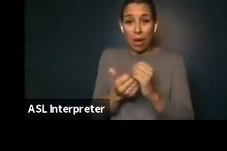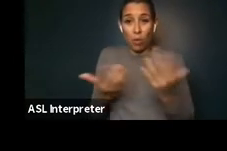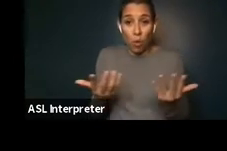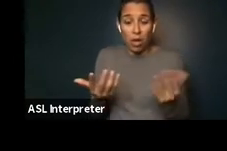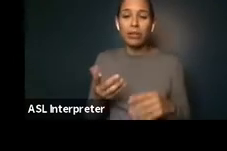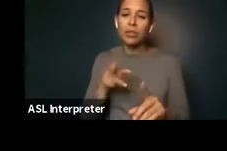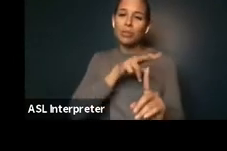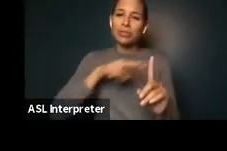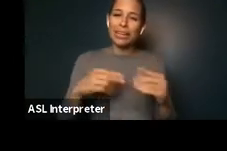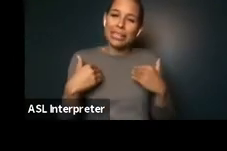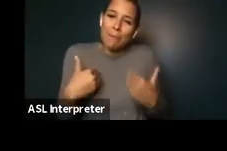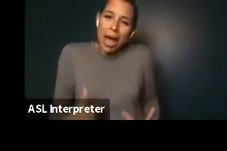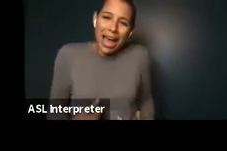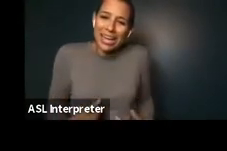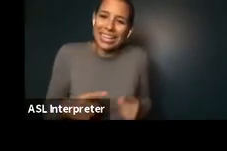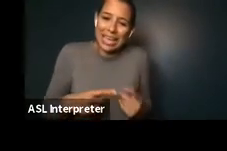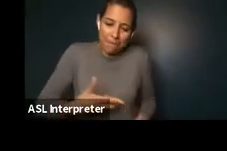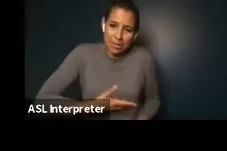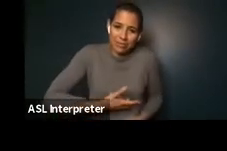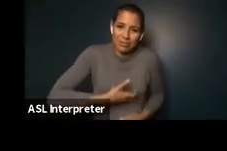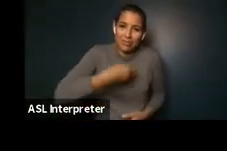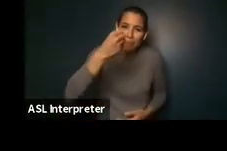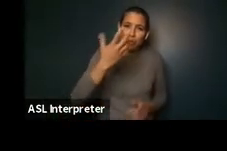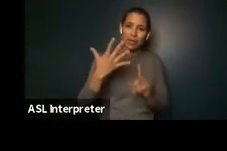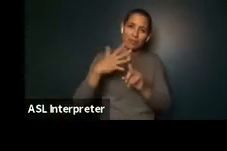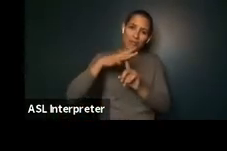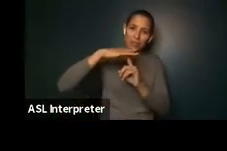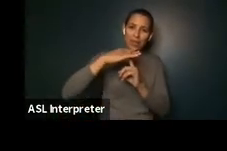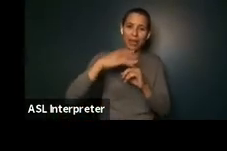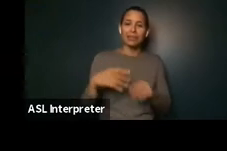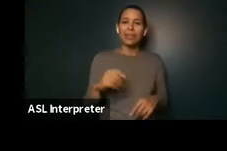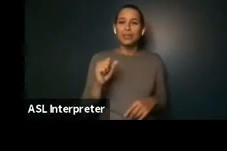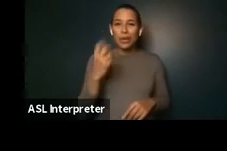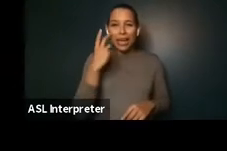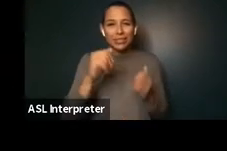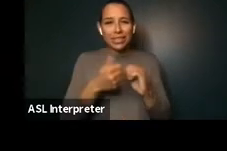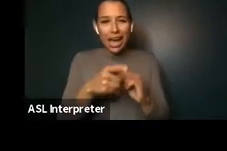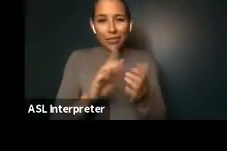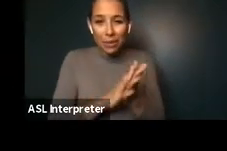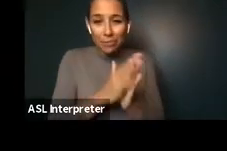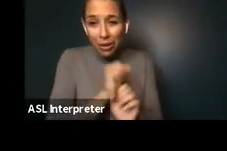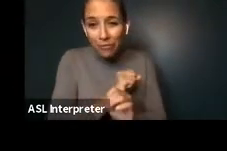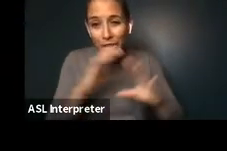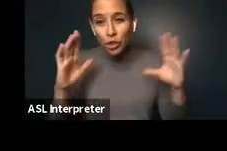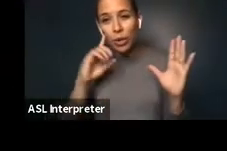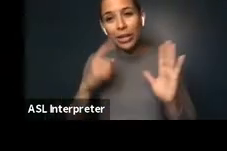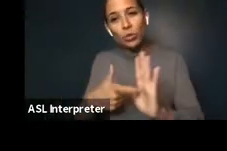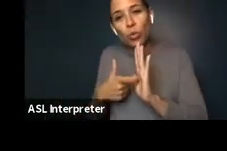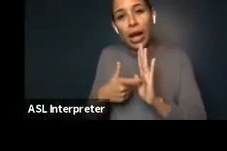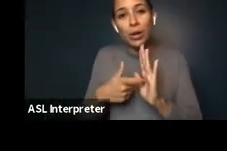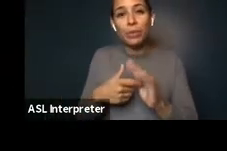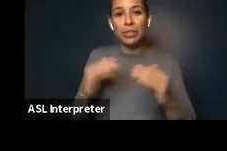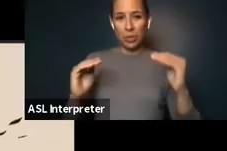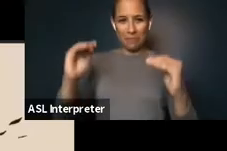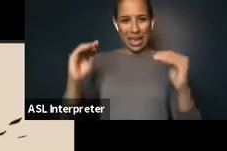And that you can see how that gets visualized in the requirement for balance between black and white